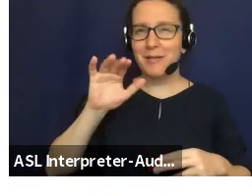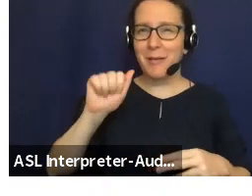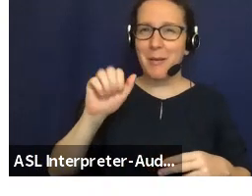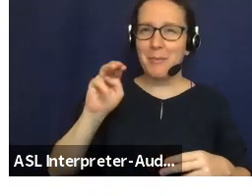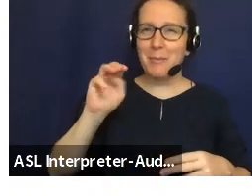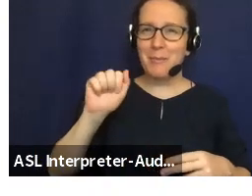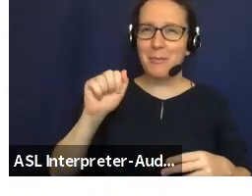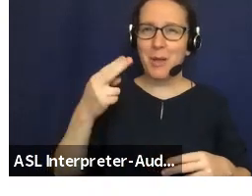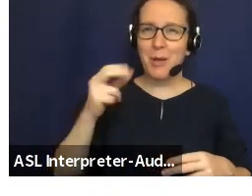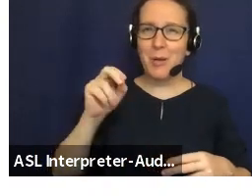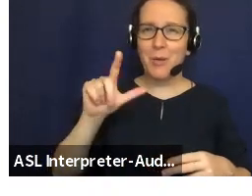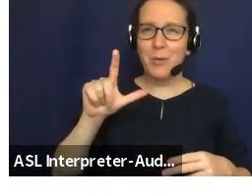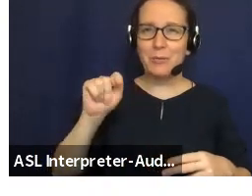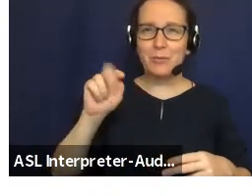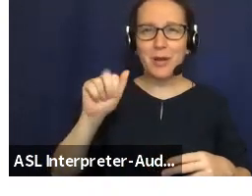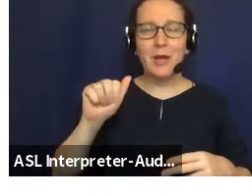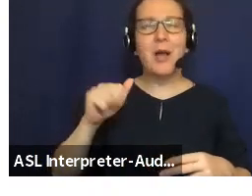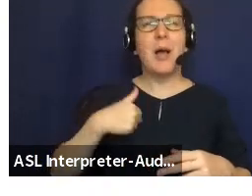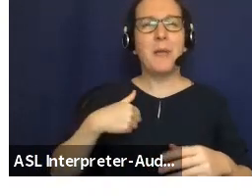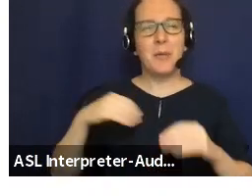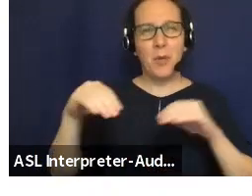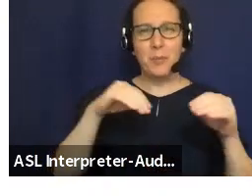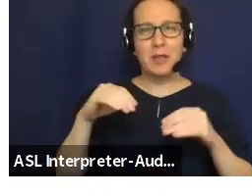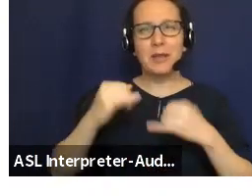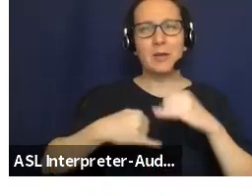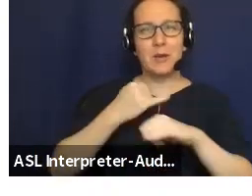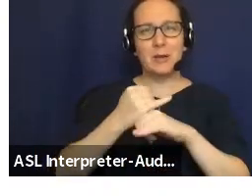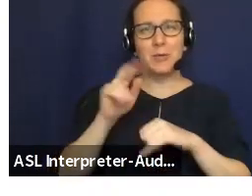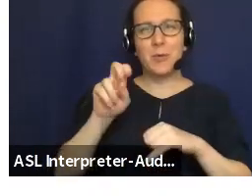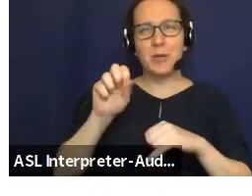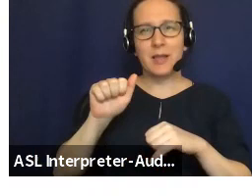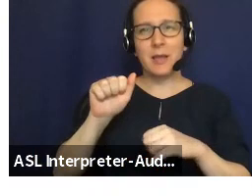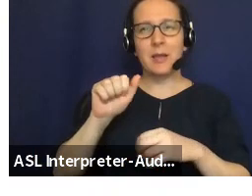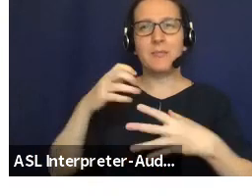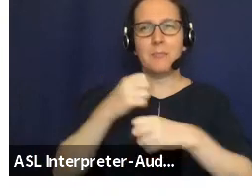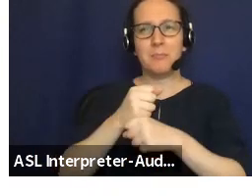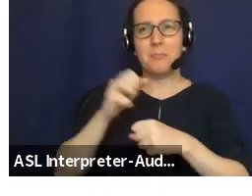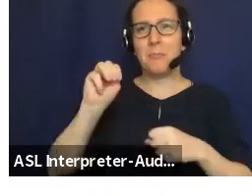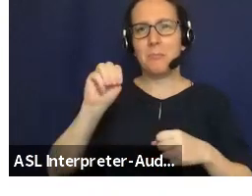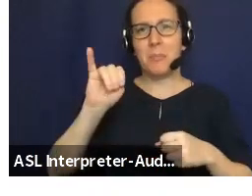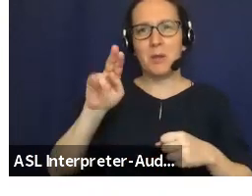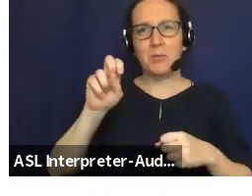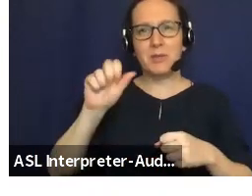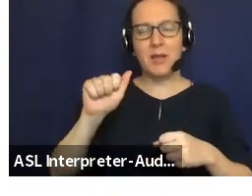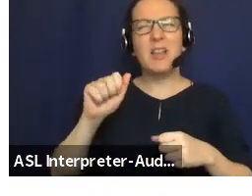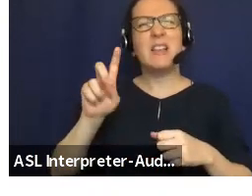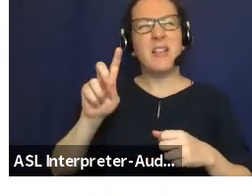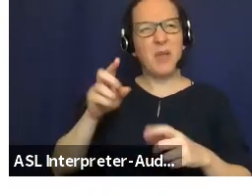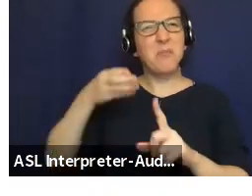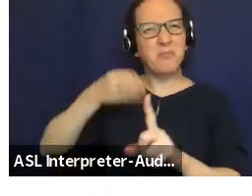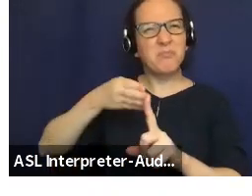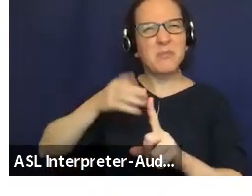USA with the National Clearinghouse on Disability and Exchange Project, which aims to make sure more people with disabilities have access to